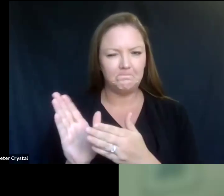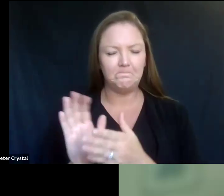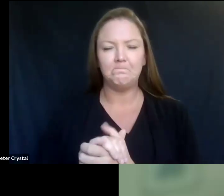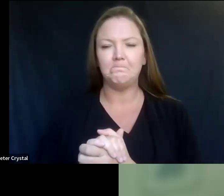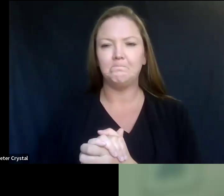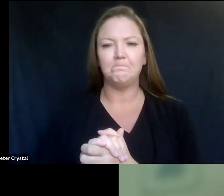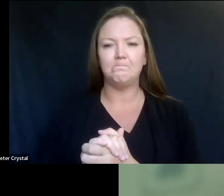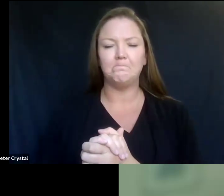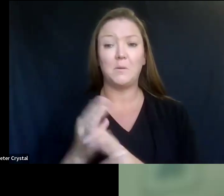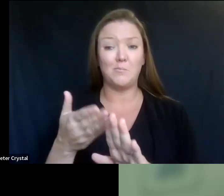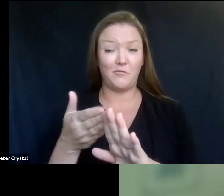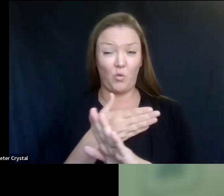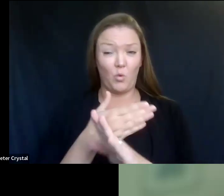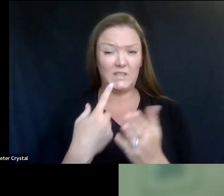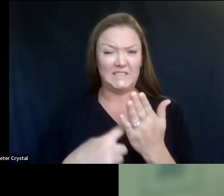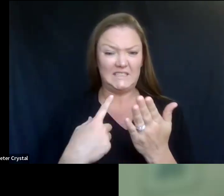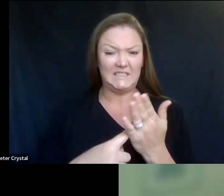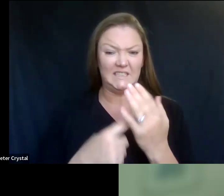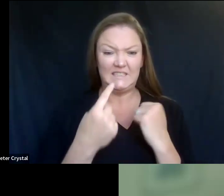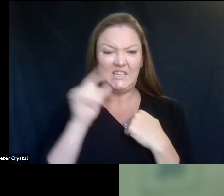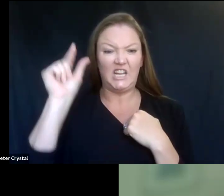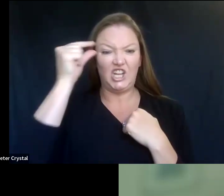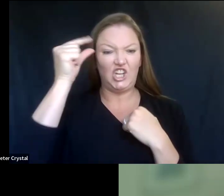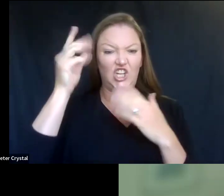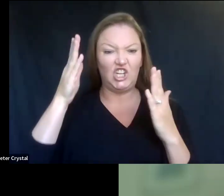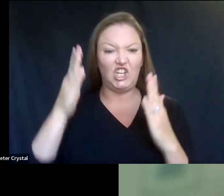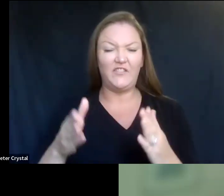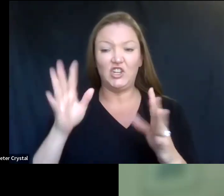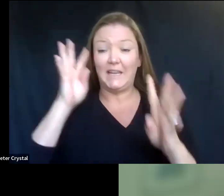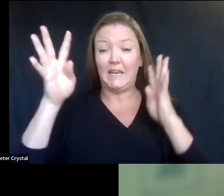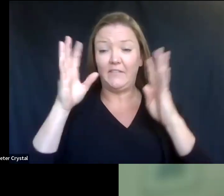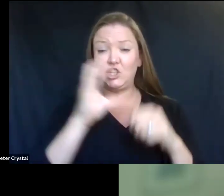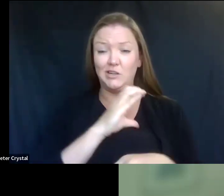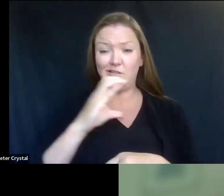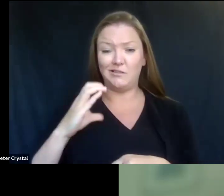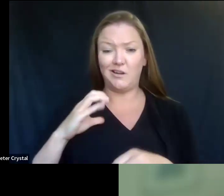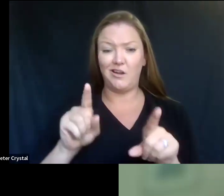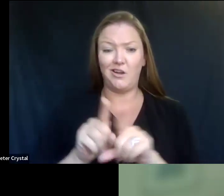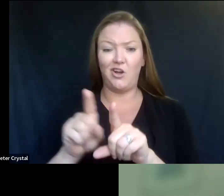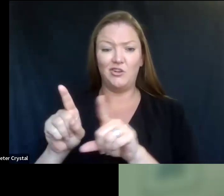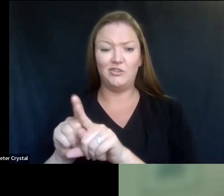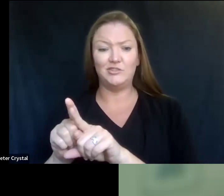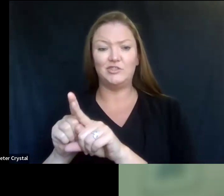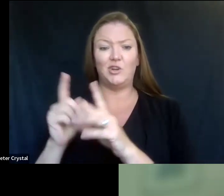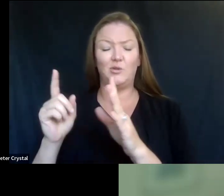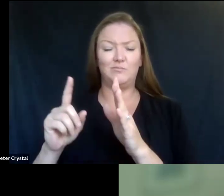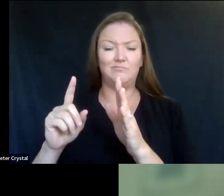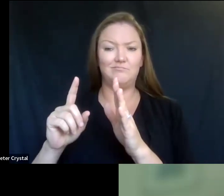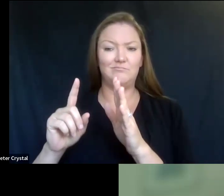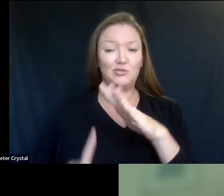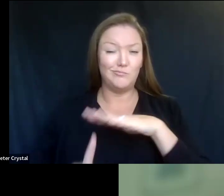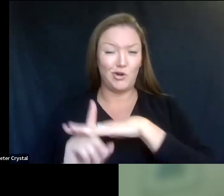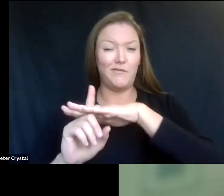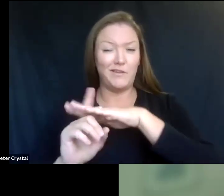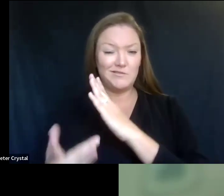You were talking about the work, Governor's Innovation Council and Emerging Tech Accelerator. Those both sound really cool.